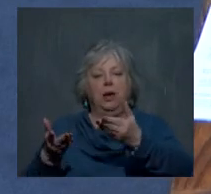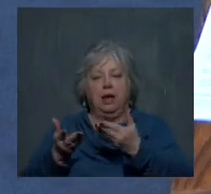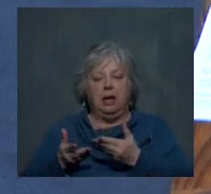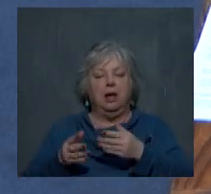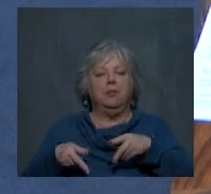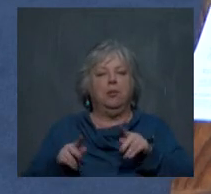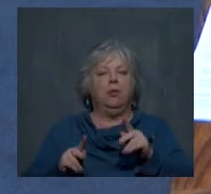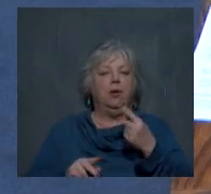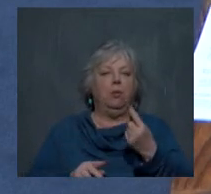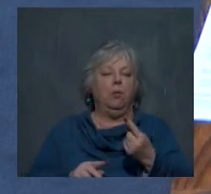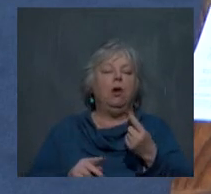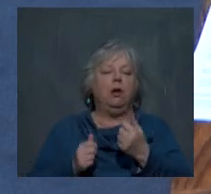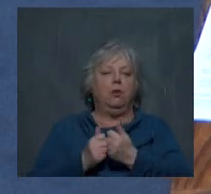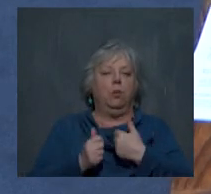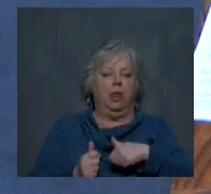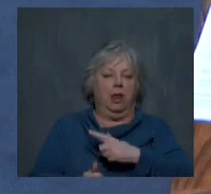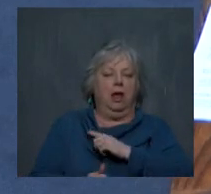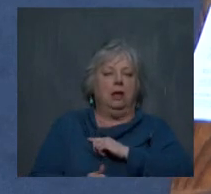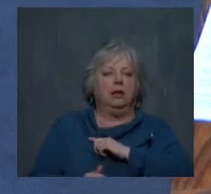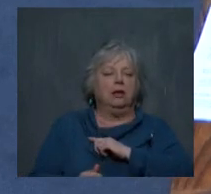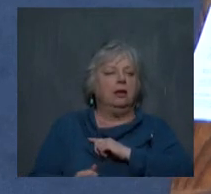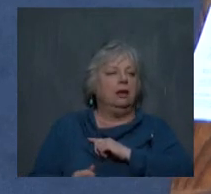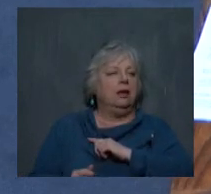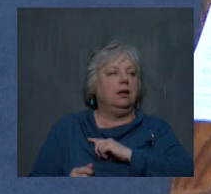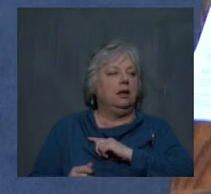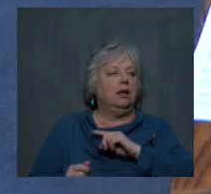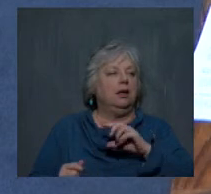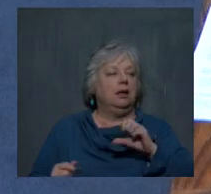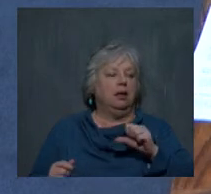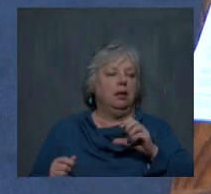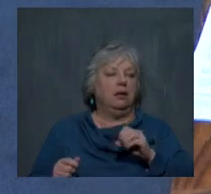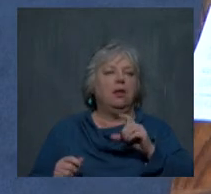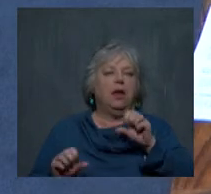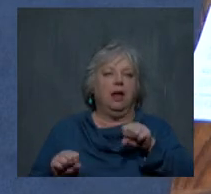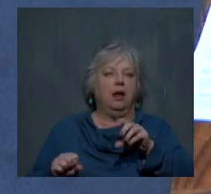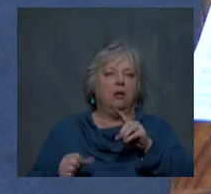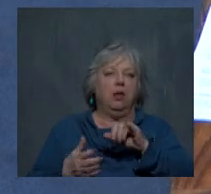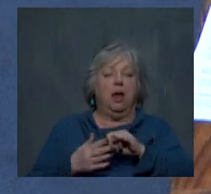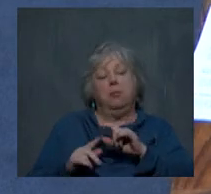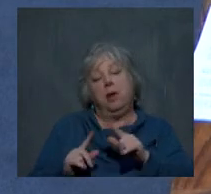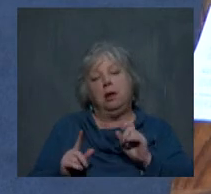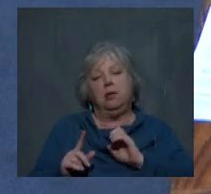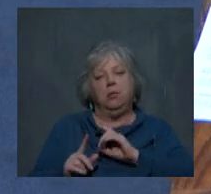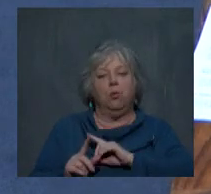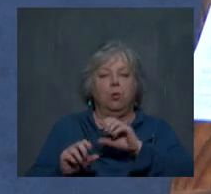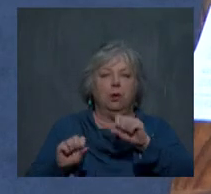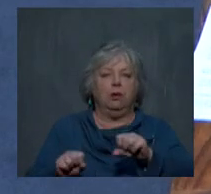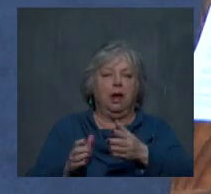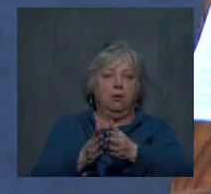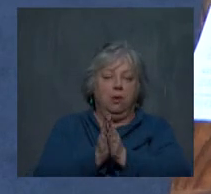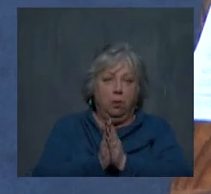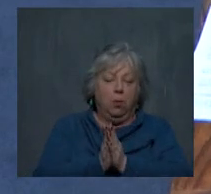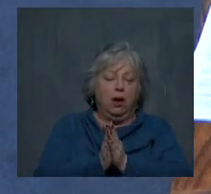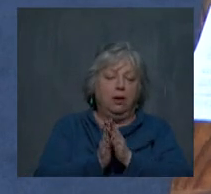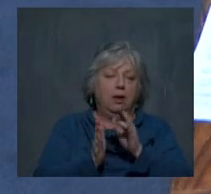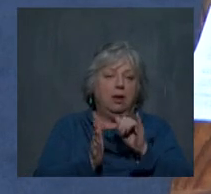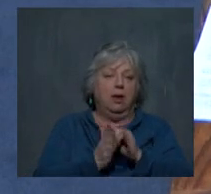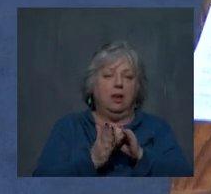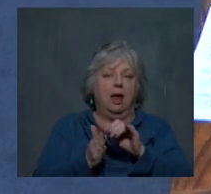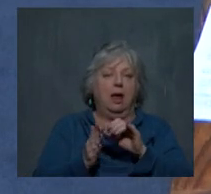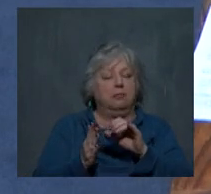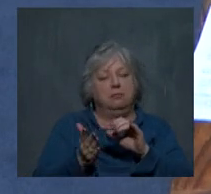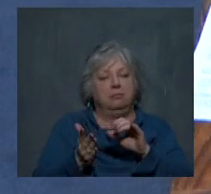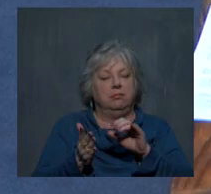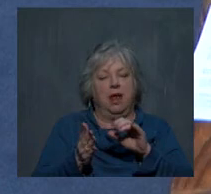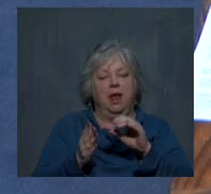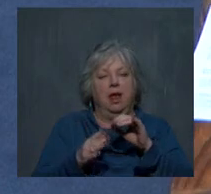lies with us to be zoned that they can do that. I mean, Okay. the board could request, or that no alcohol be